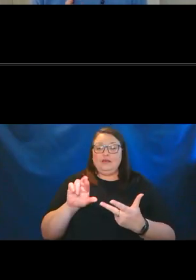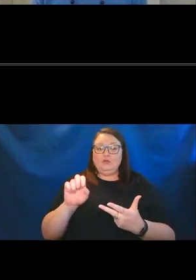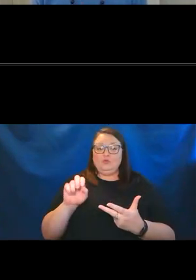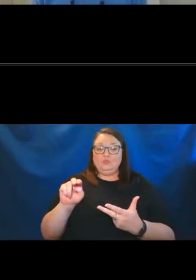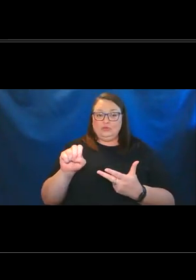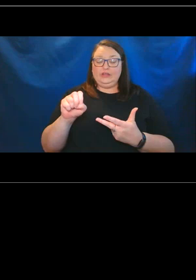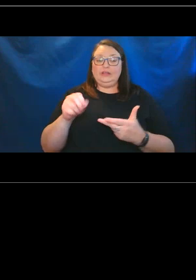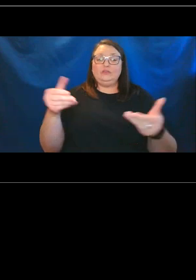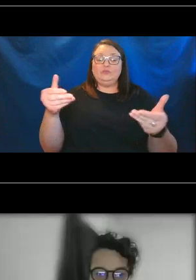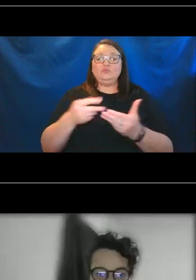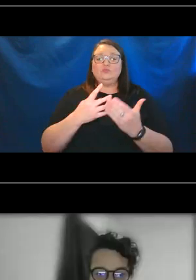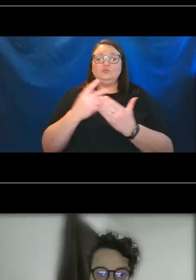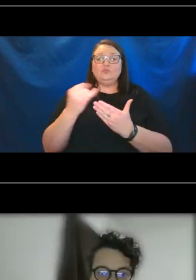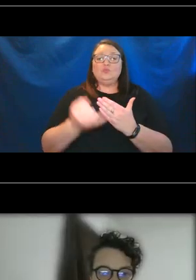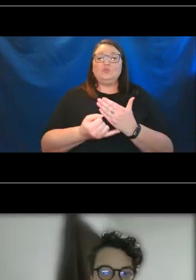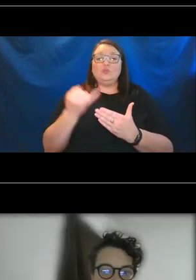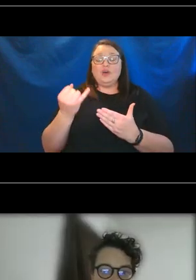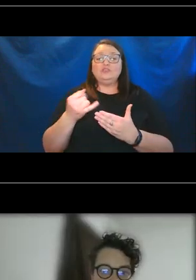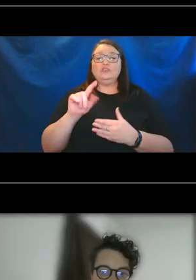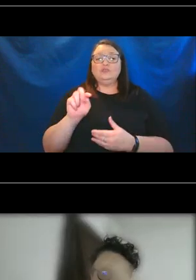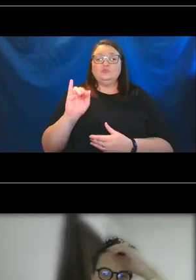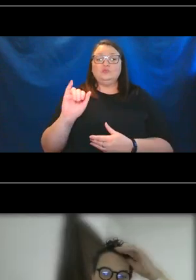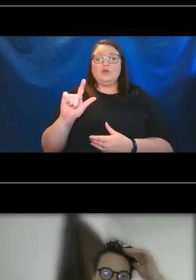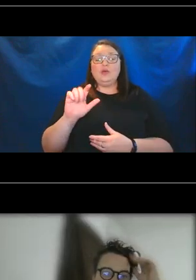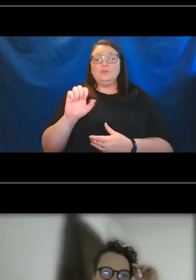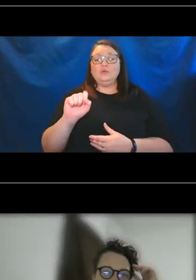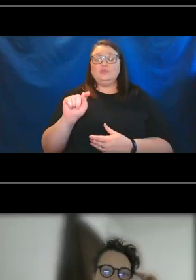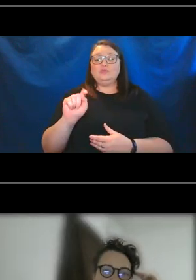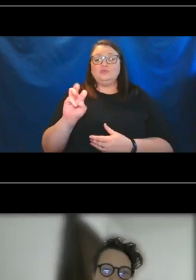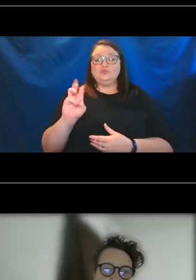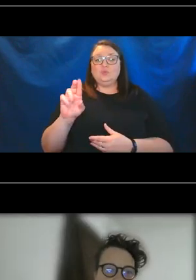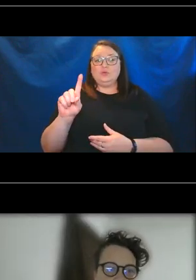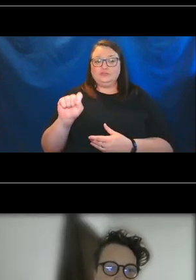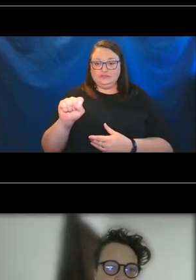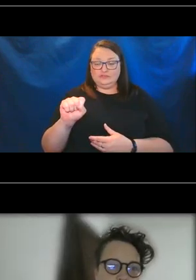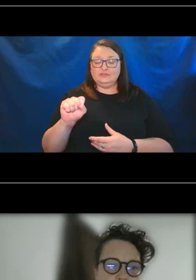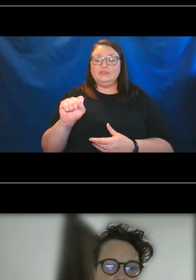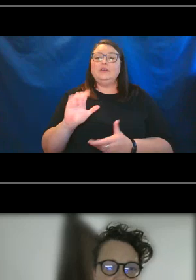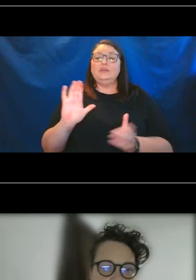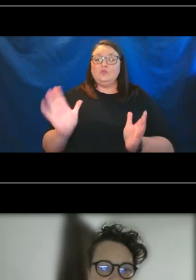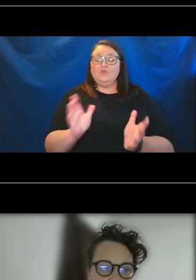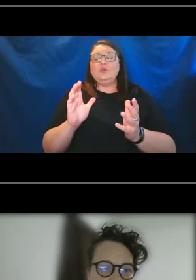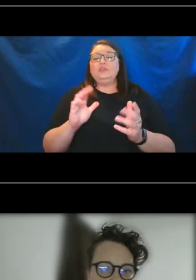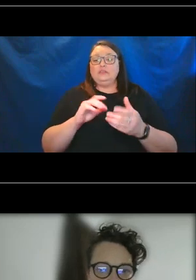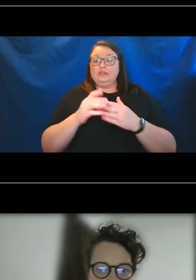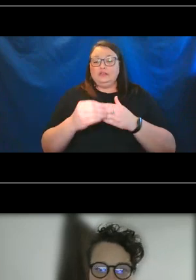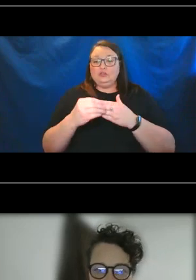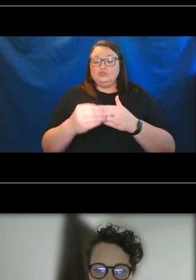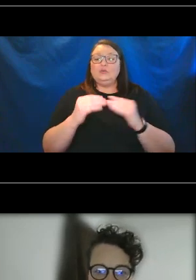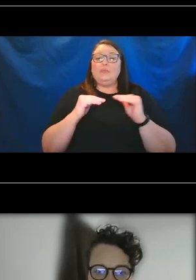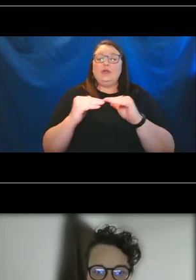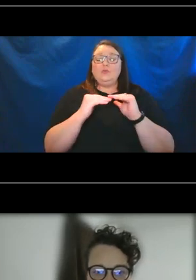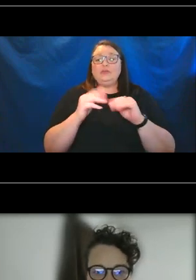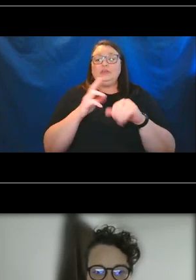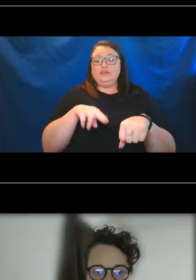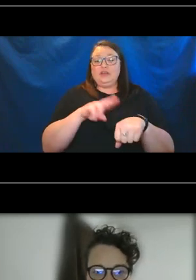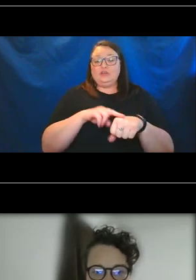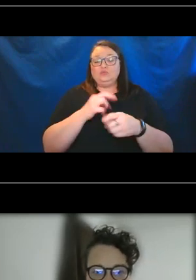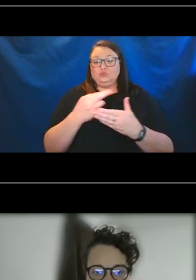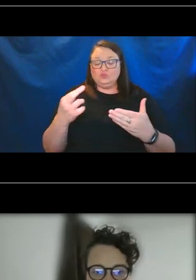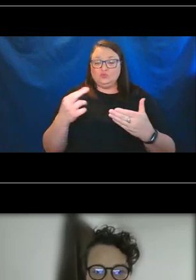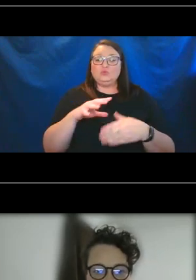project Tribal Stewards, Cultivating Tribal Leadership and Equity in Natural Resource, Co-Stewardship, and Climate